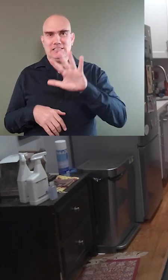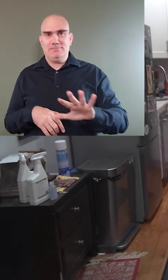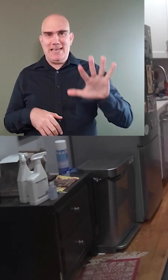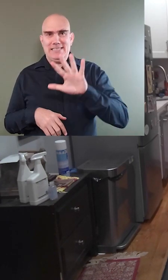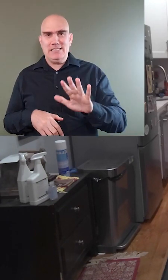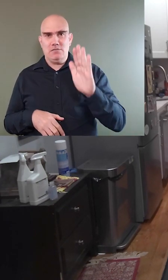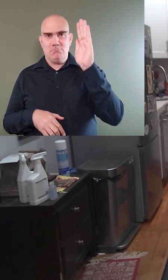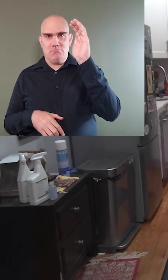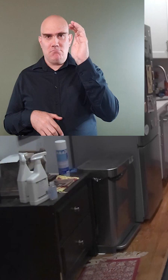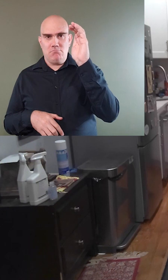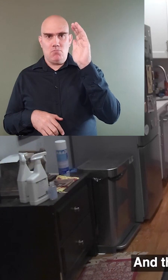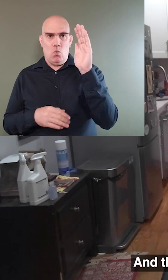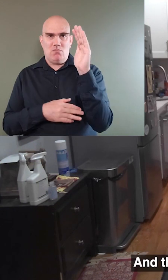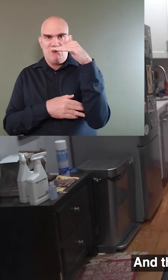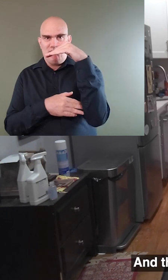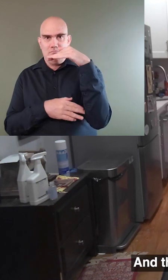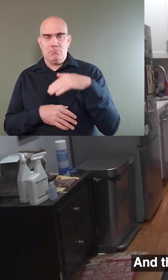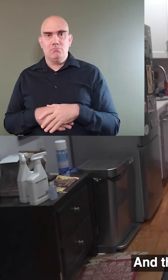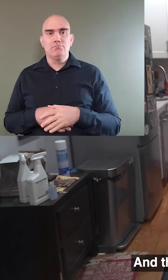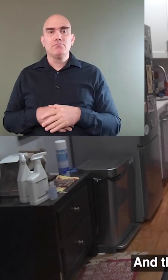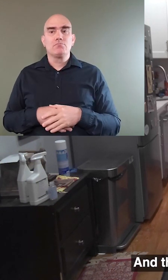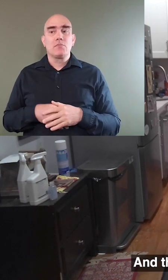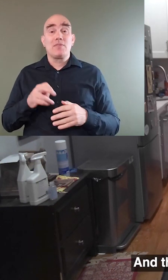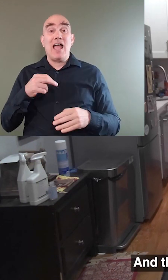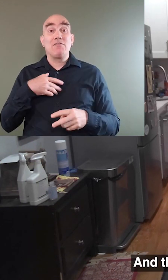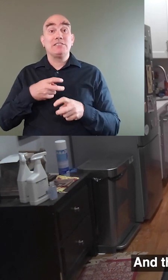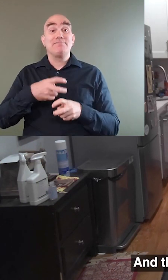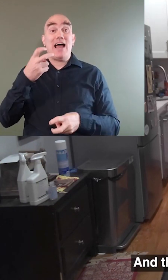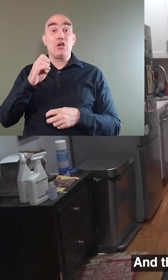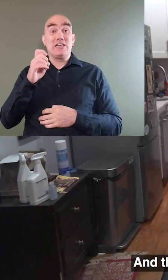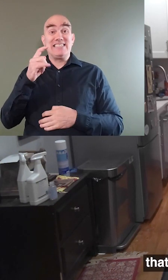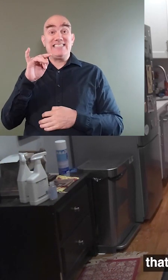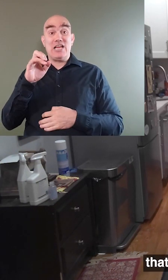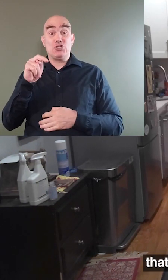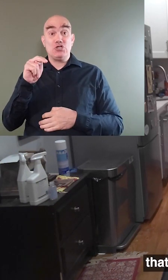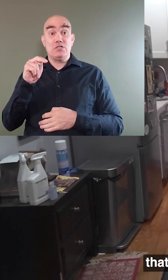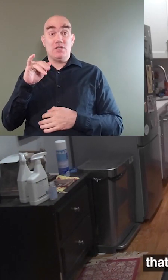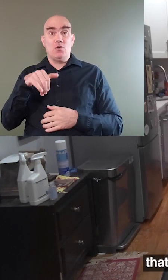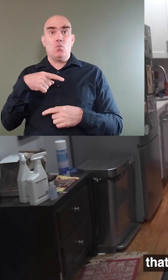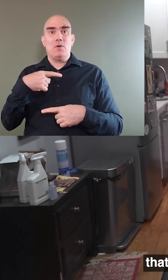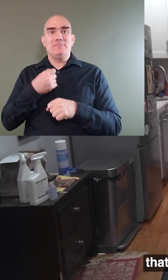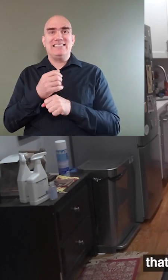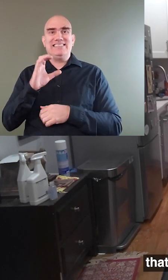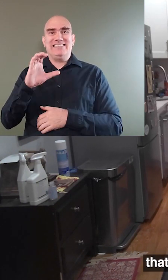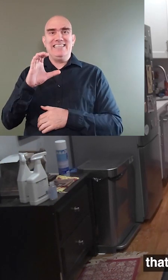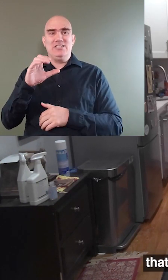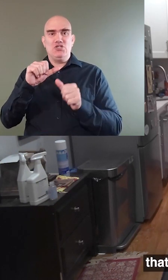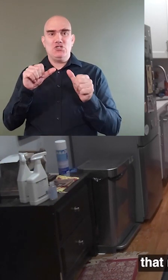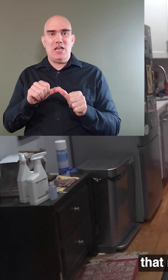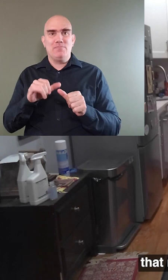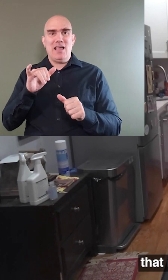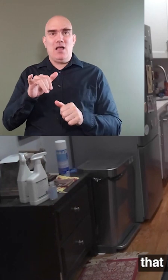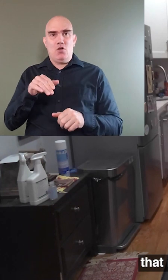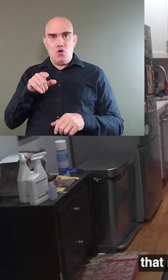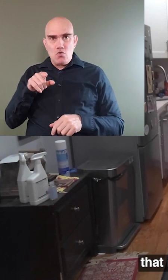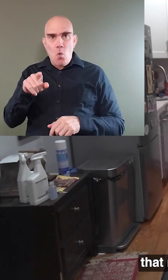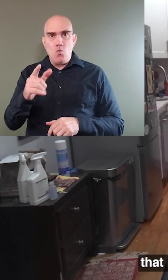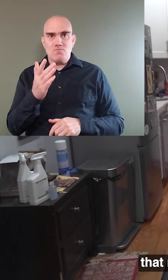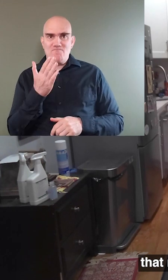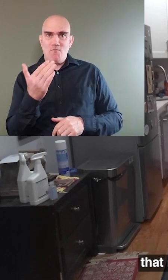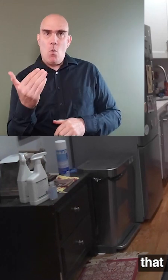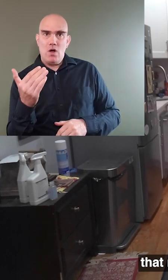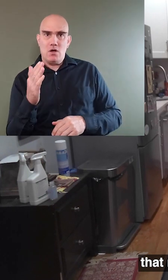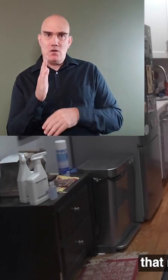the back space. And then we have spinal extension. That's when we make a C shape that reaches into